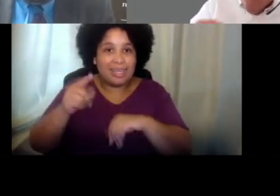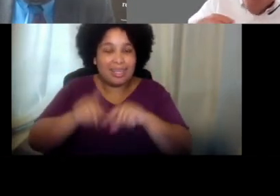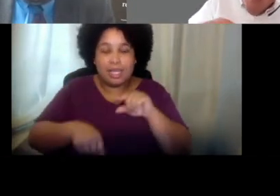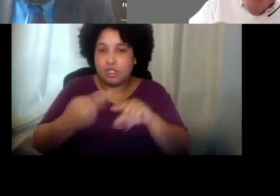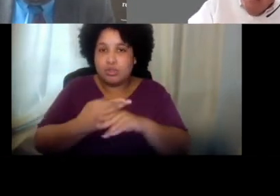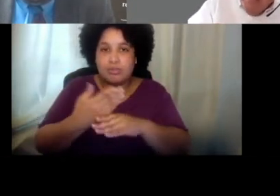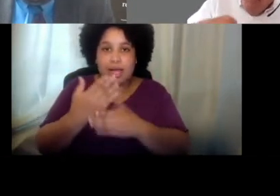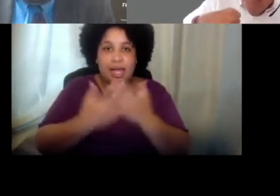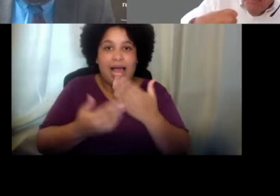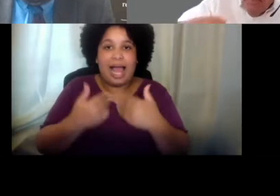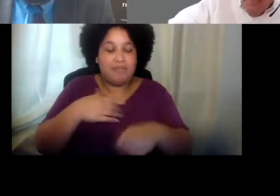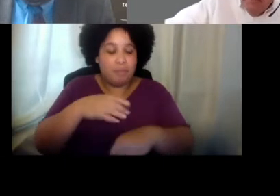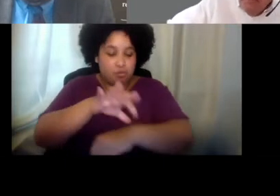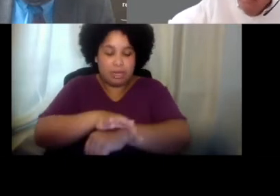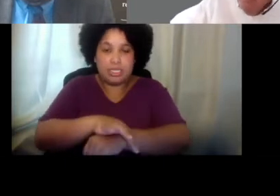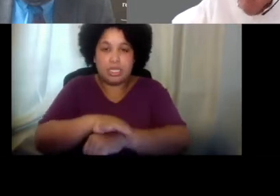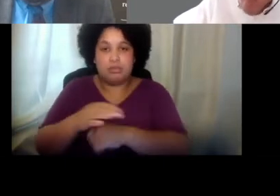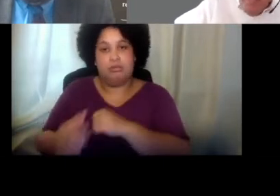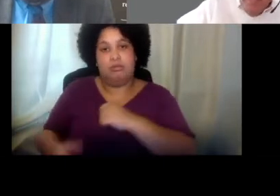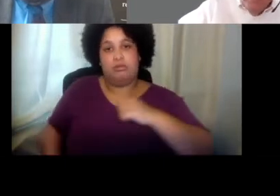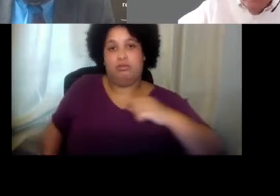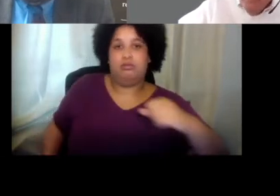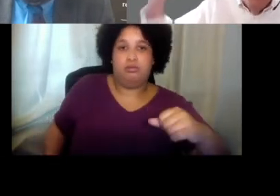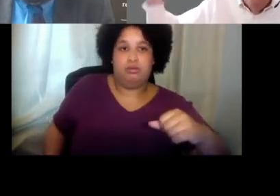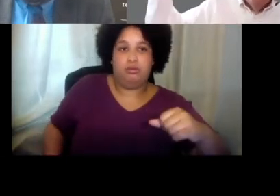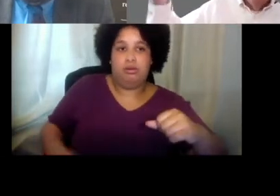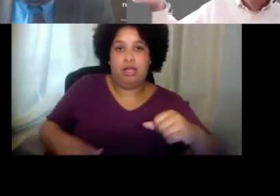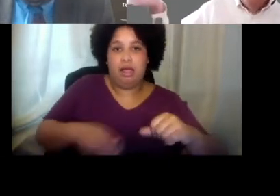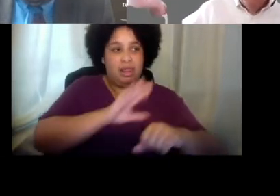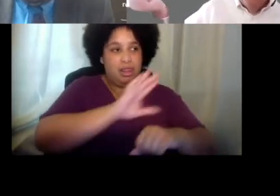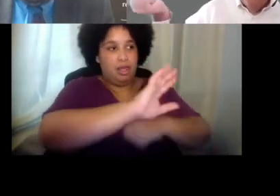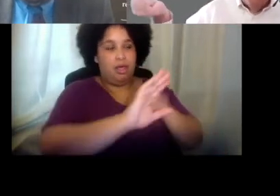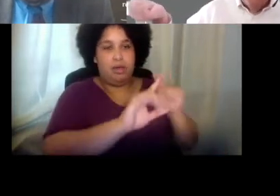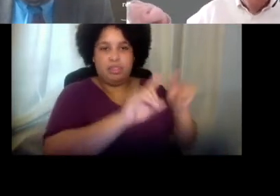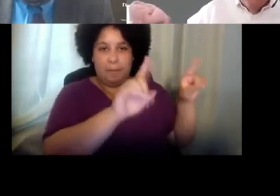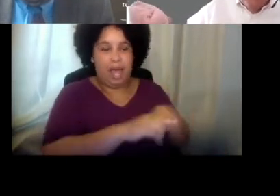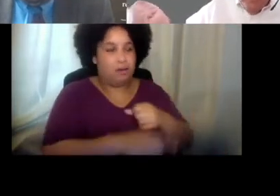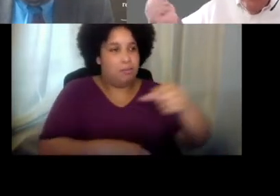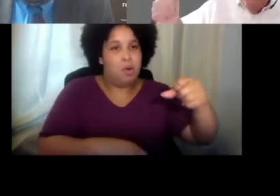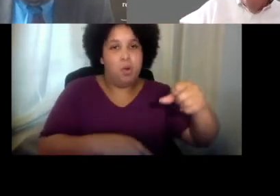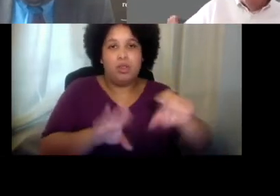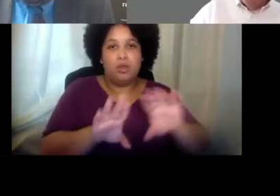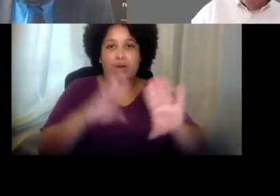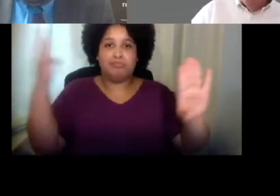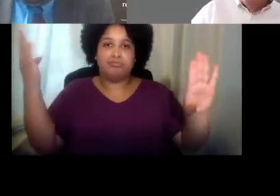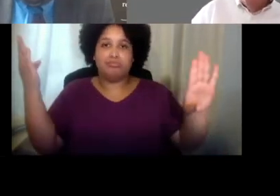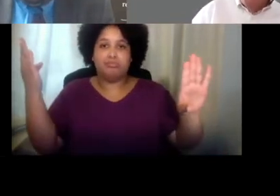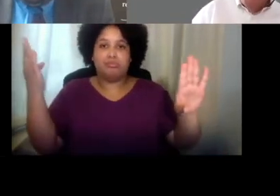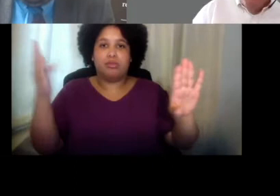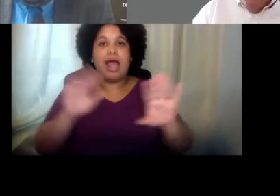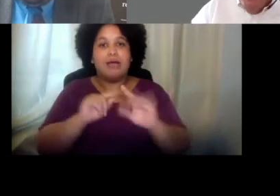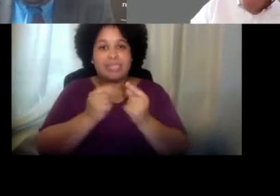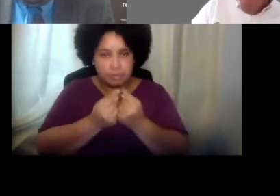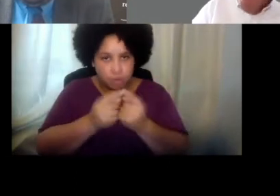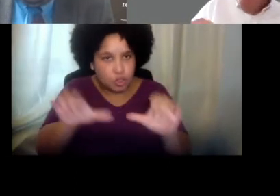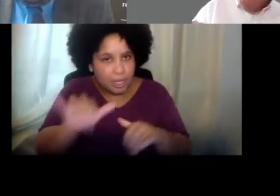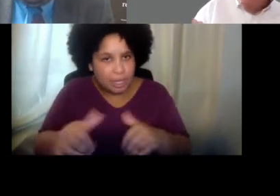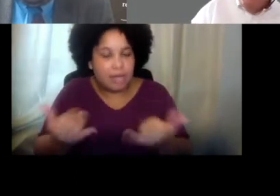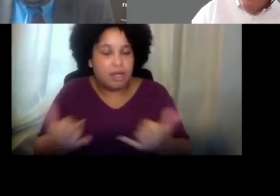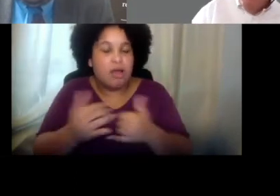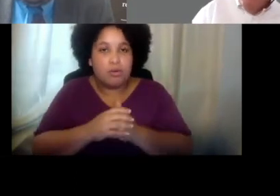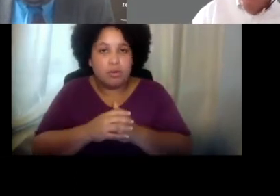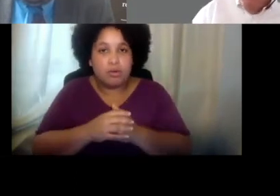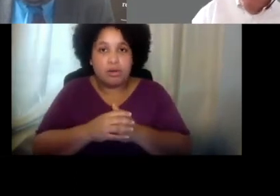I have a bracelet, I push it against the pad, and the doors open automatically. And these are what our teams are doing there. And that